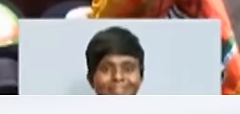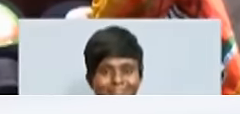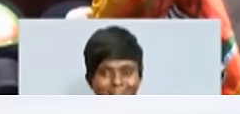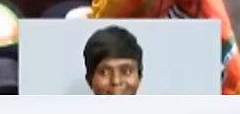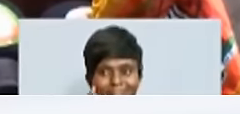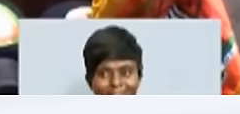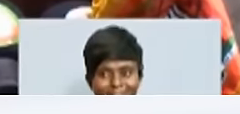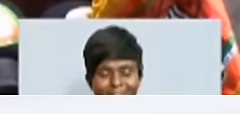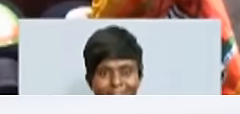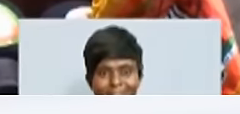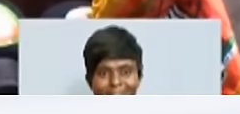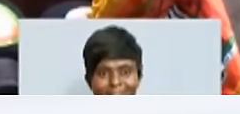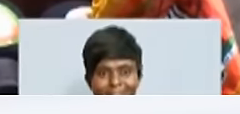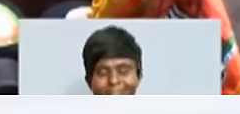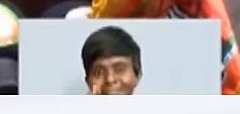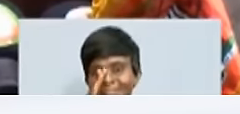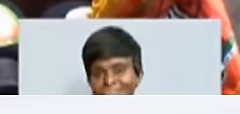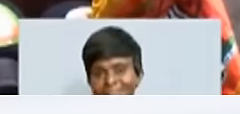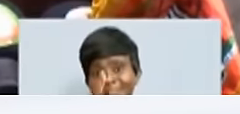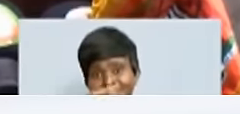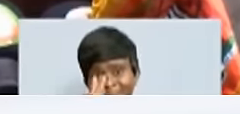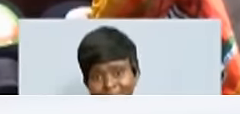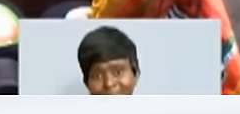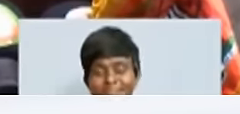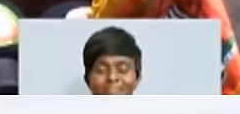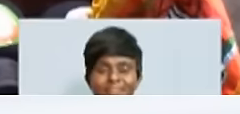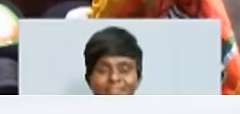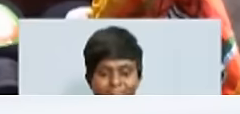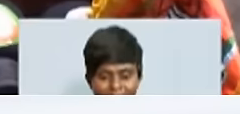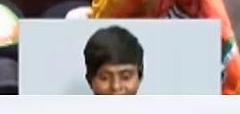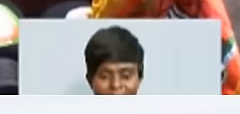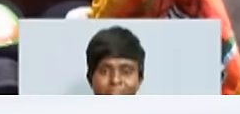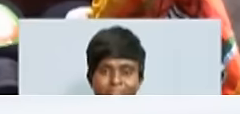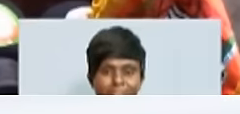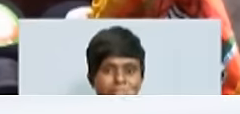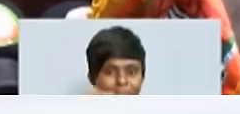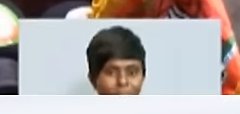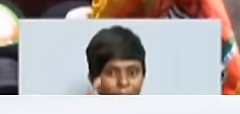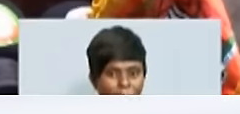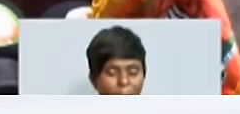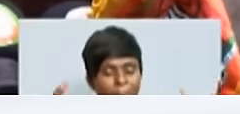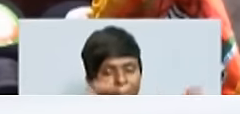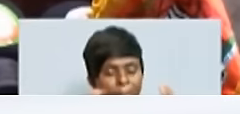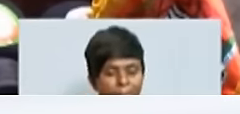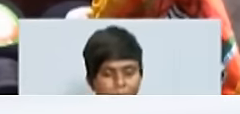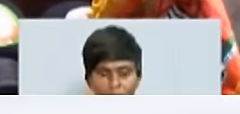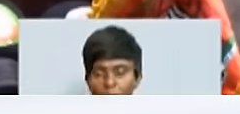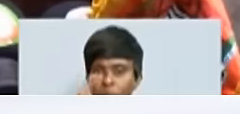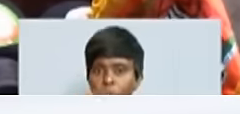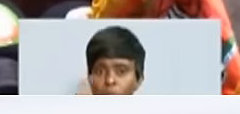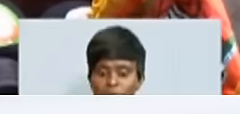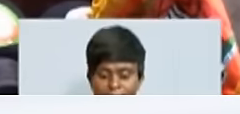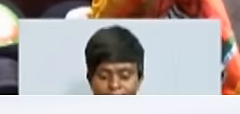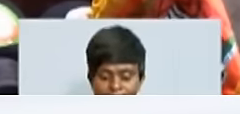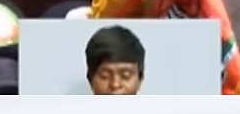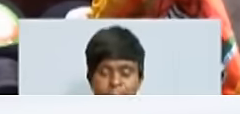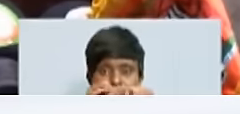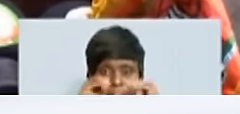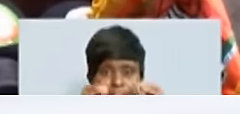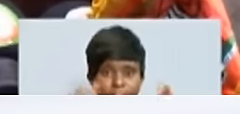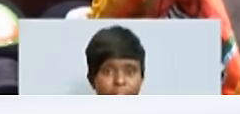Similarly, Madam Speaker, we call on all our community to assist the newly recruited